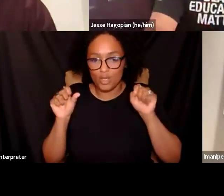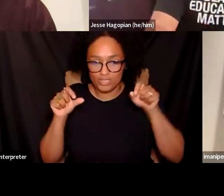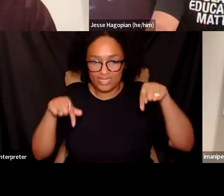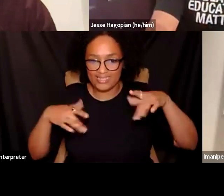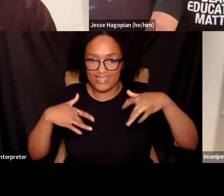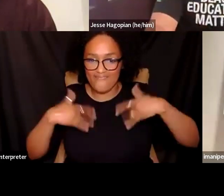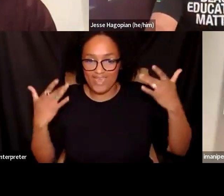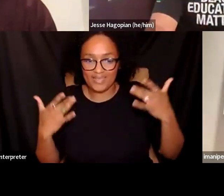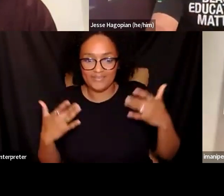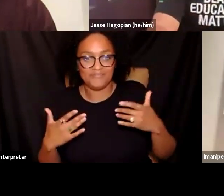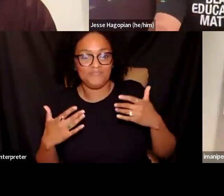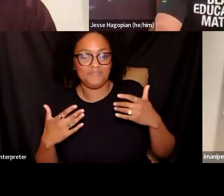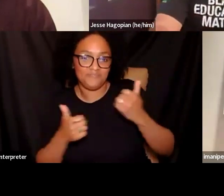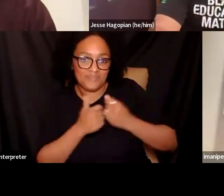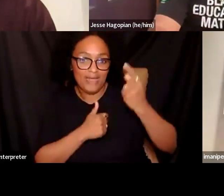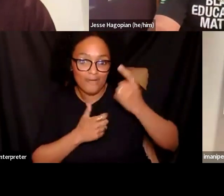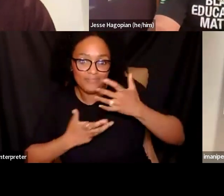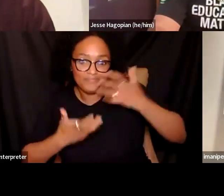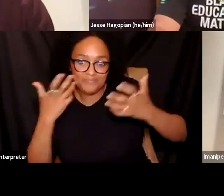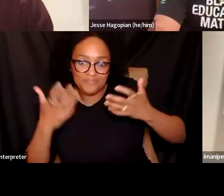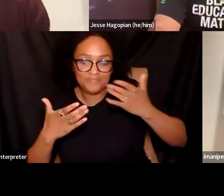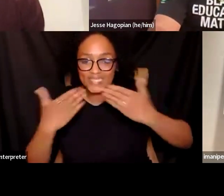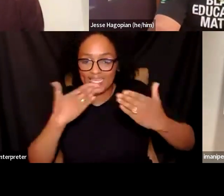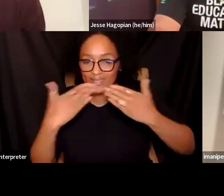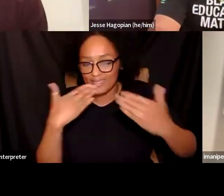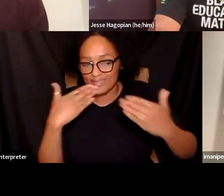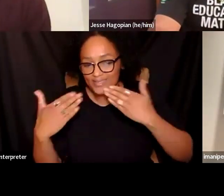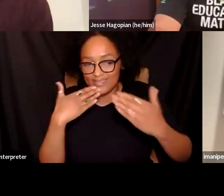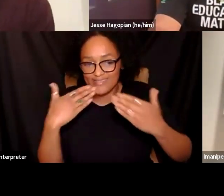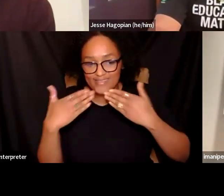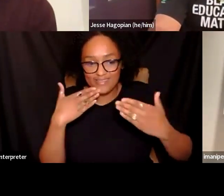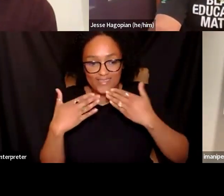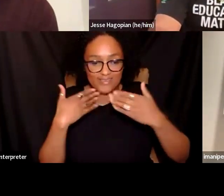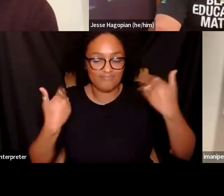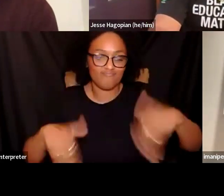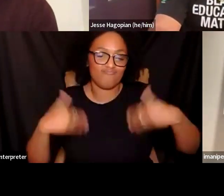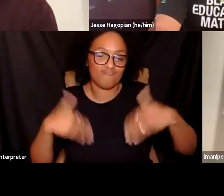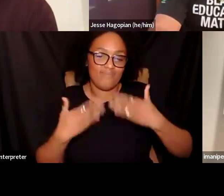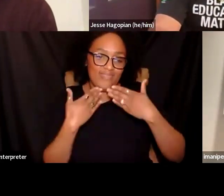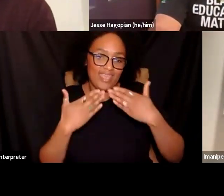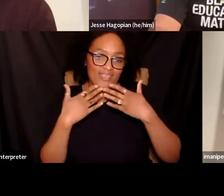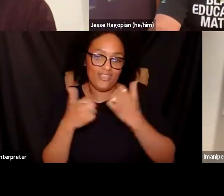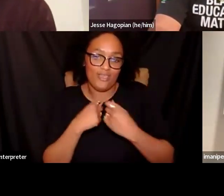appreciate y'all. Thank you, thank you, thank Thank you, you, thank guys. you. Thanks for everything. Have a good day. Thank you.